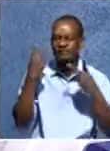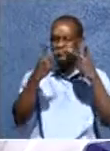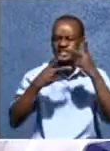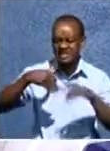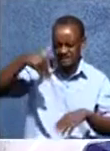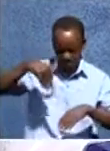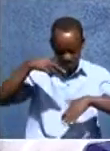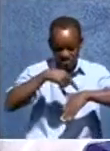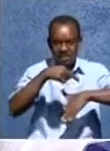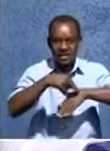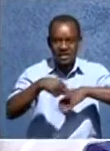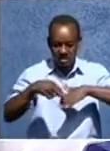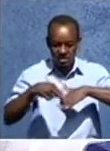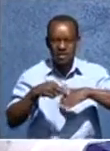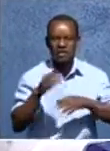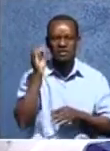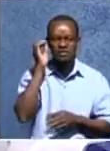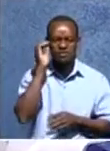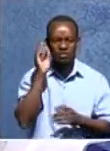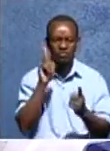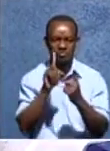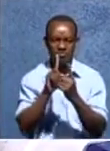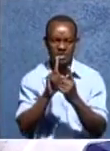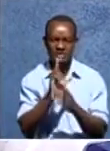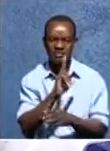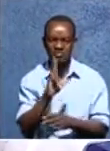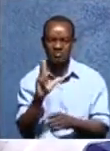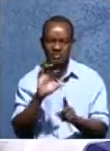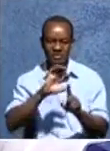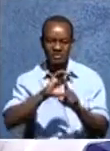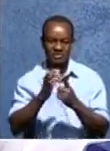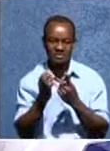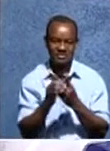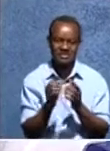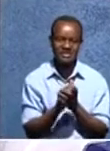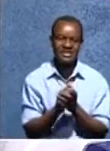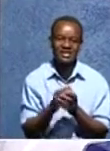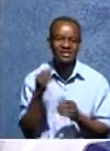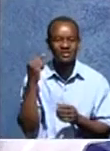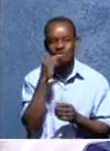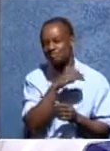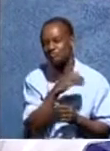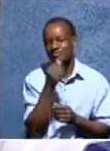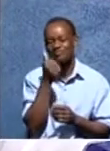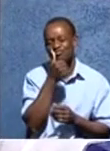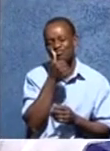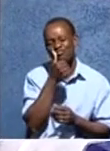and communications with the local cultural people, experiencing their cuisine and so forth. So again, this is a product that we